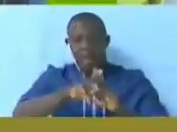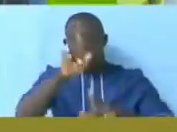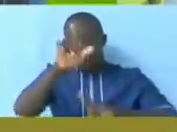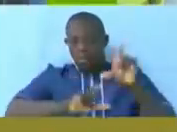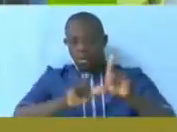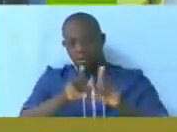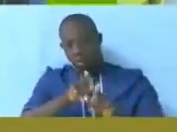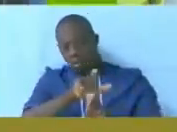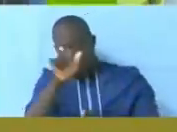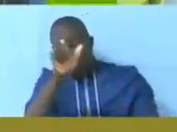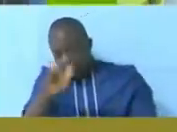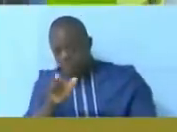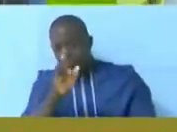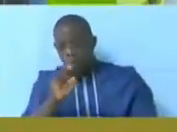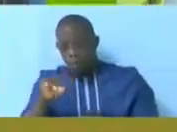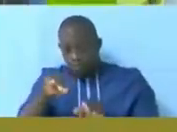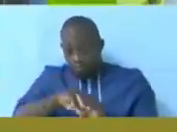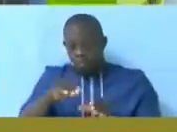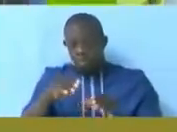And